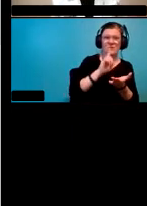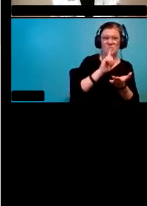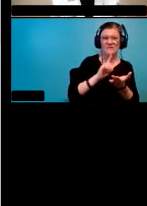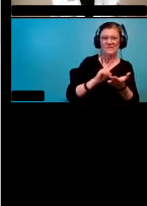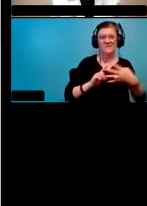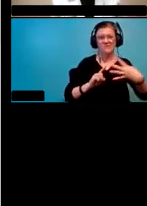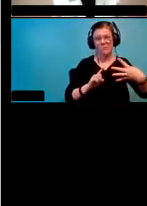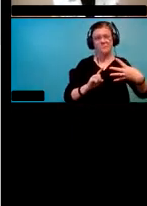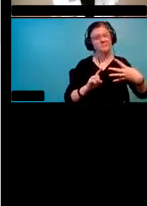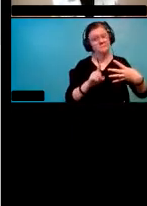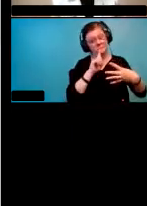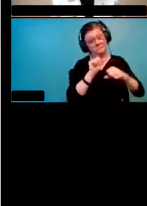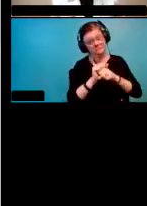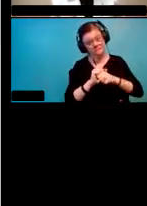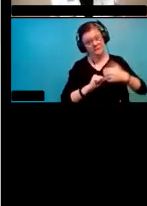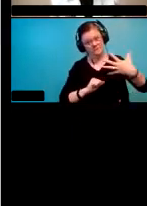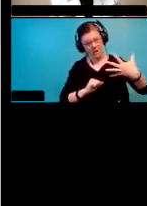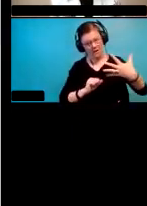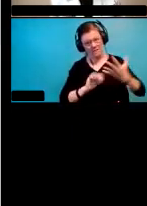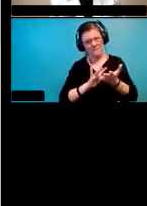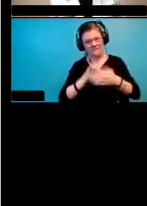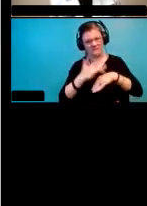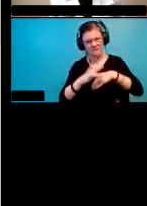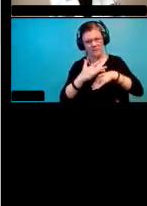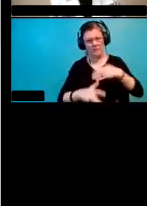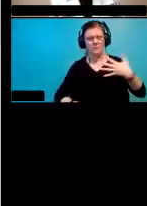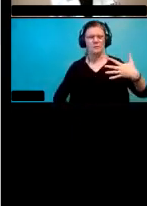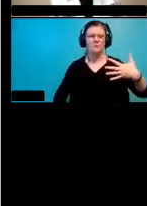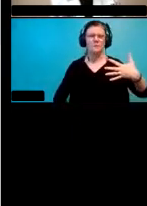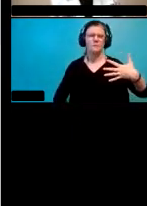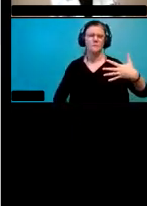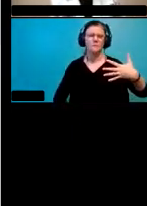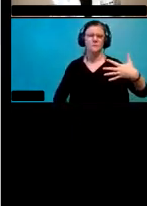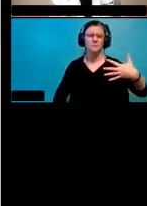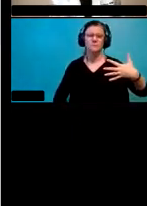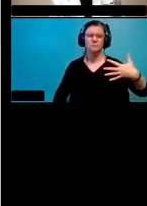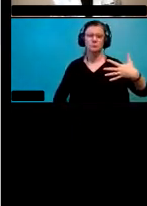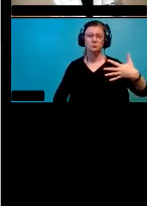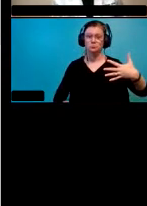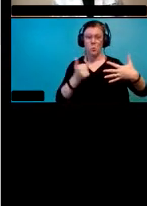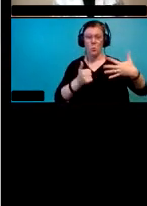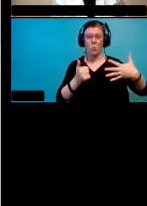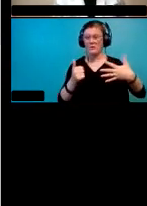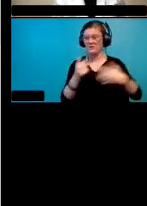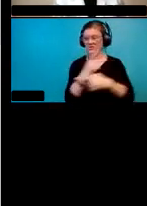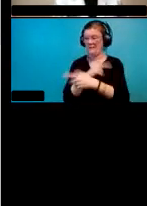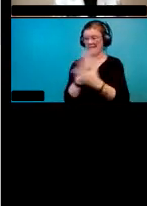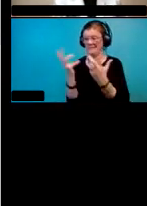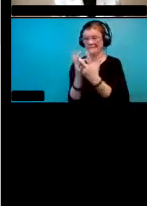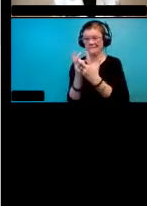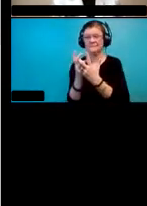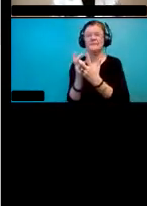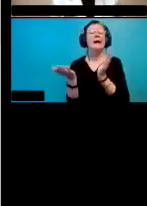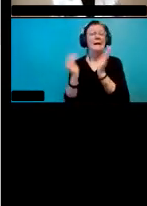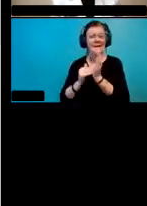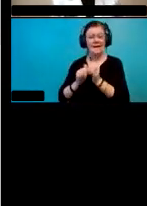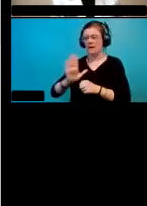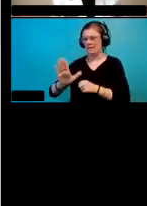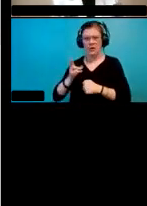technically there are 5 medications. And how we pick those just depends on the person. Again,